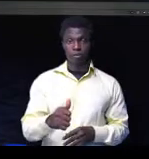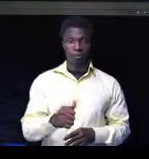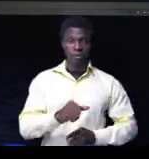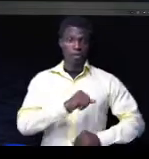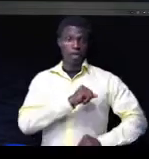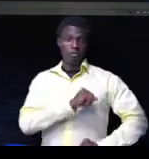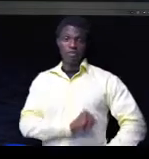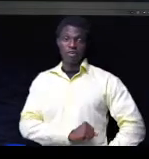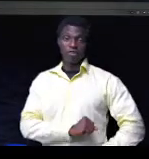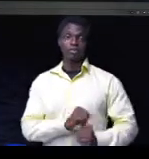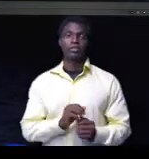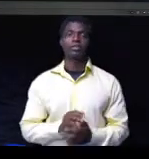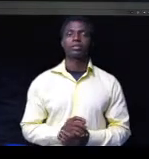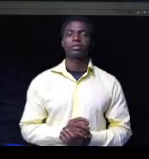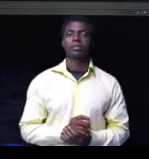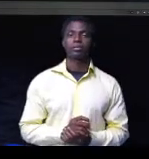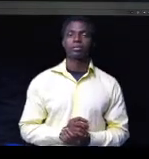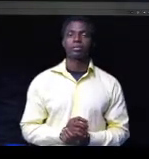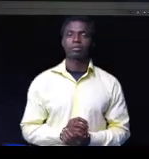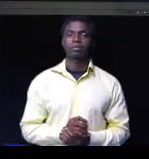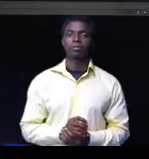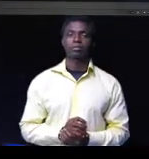and powerful means of